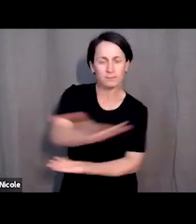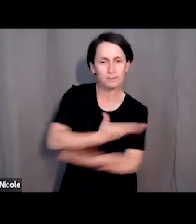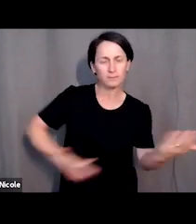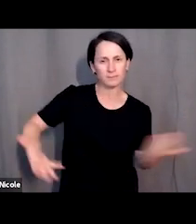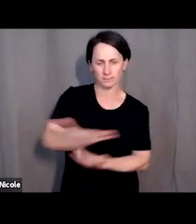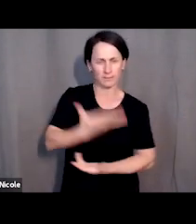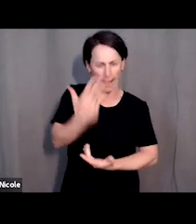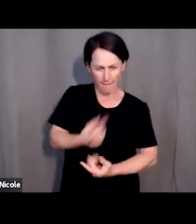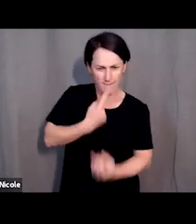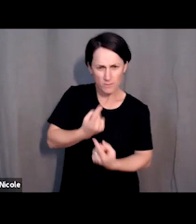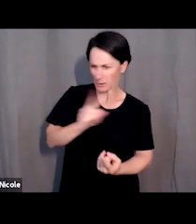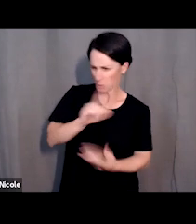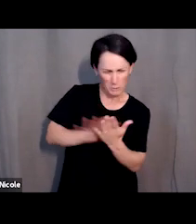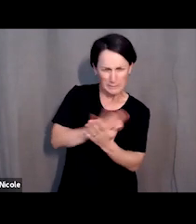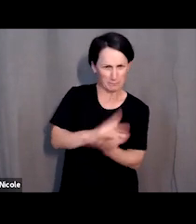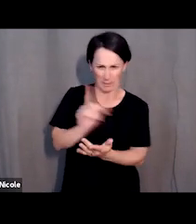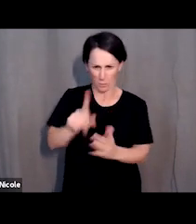meant and what we can do from here.